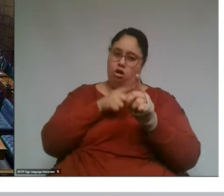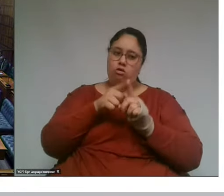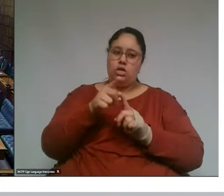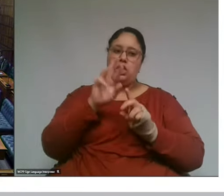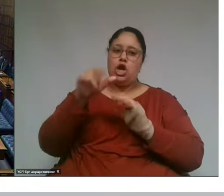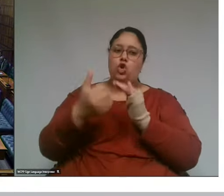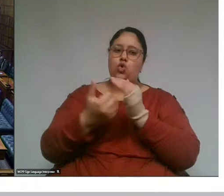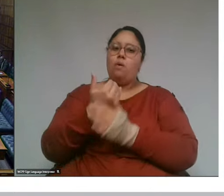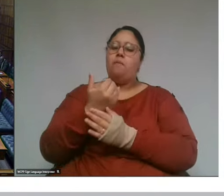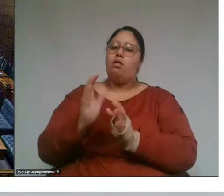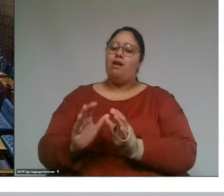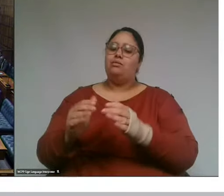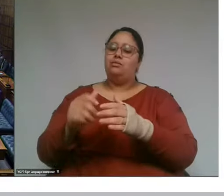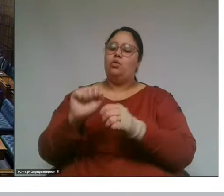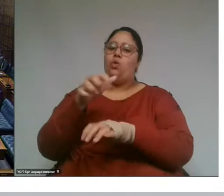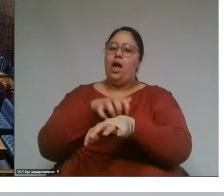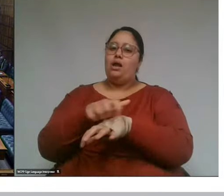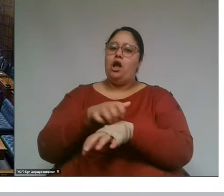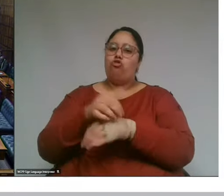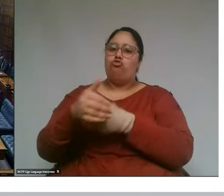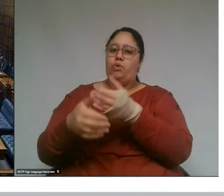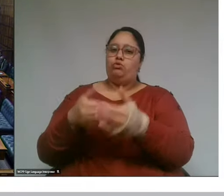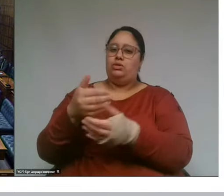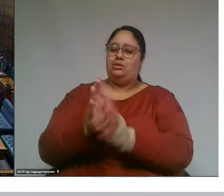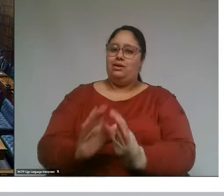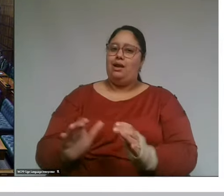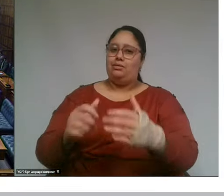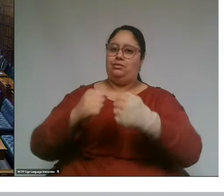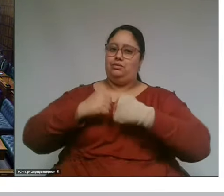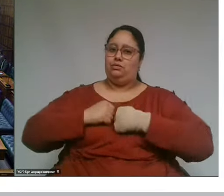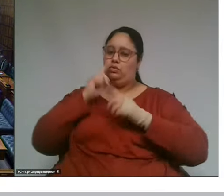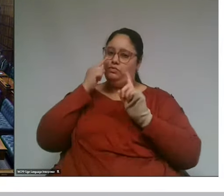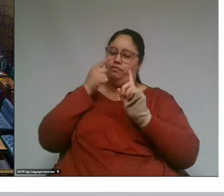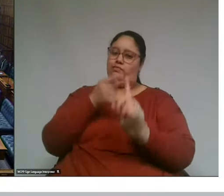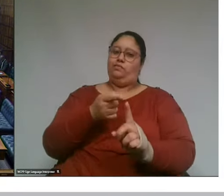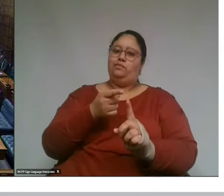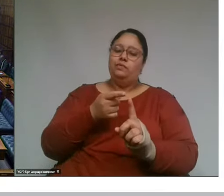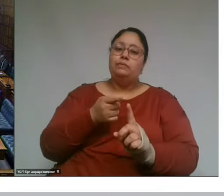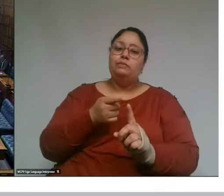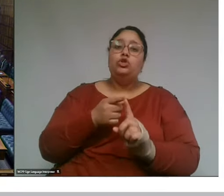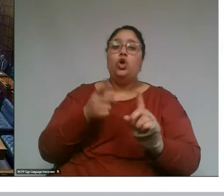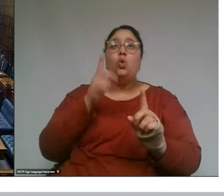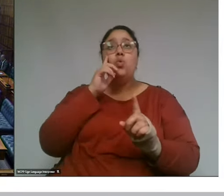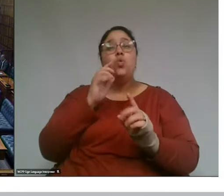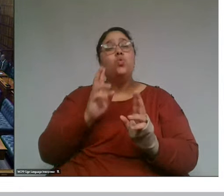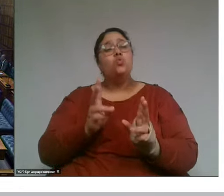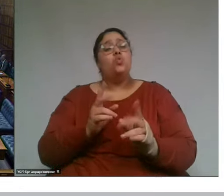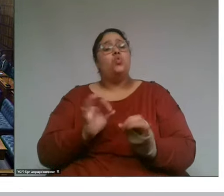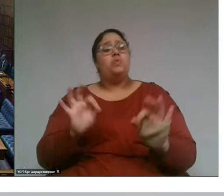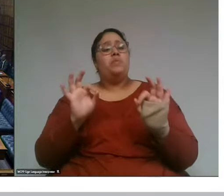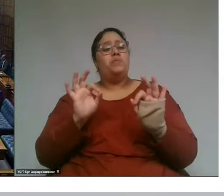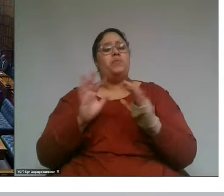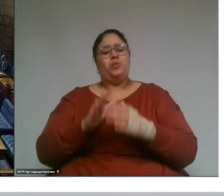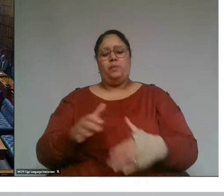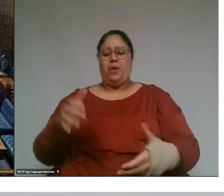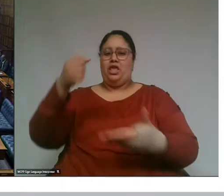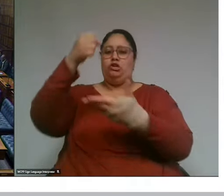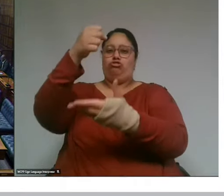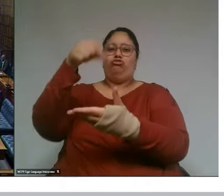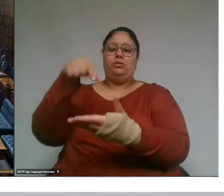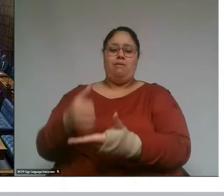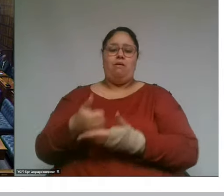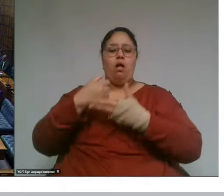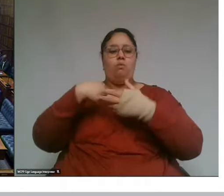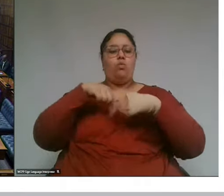cluster and the agricultural processing cluster so ideally it would be nice to have a package that helps us